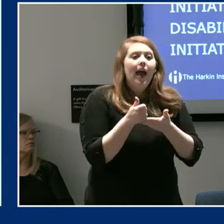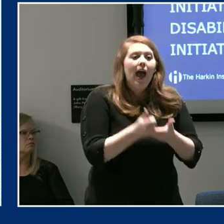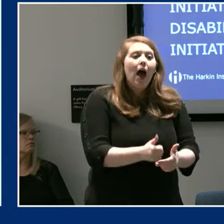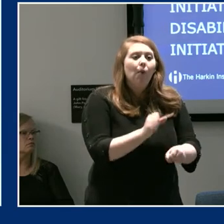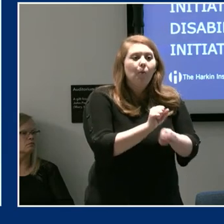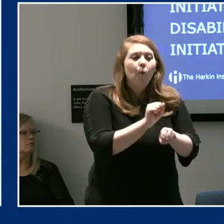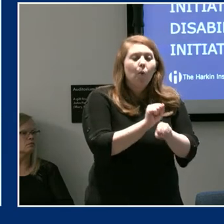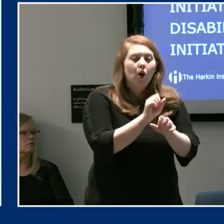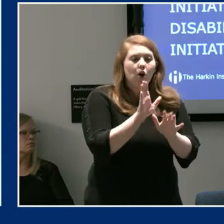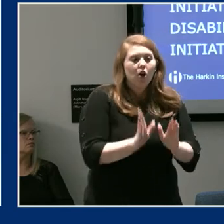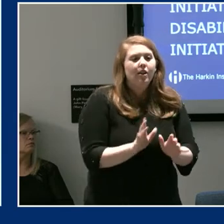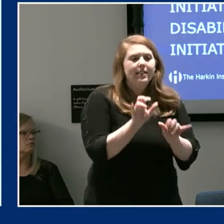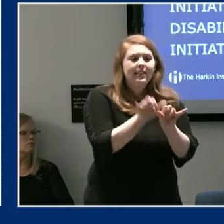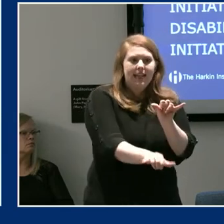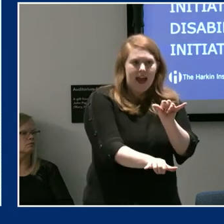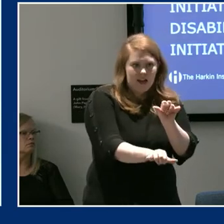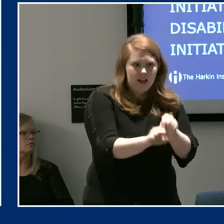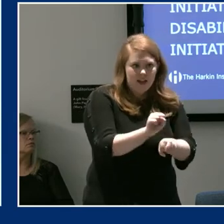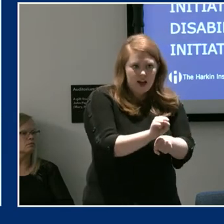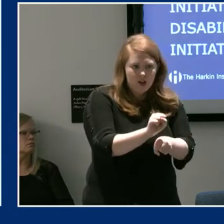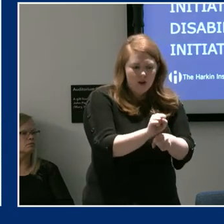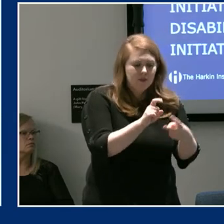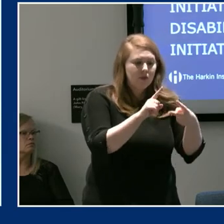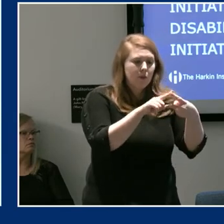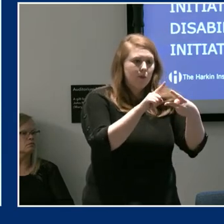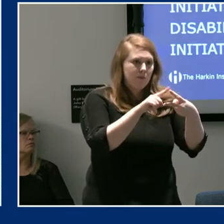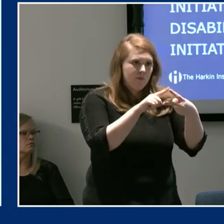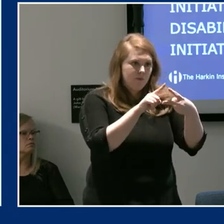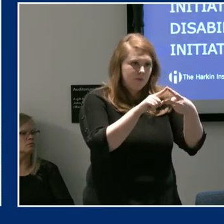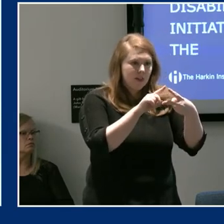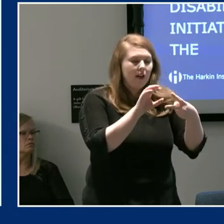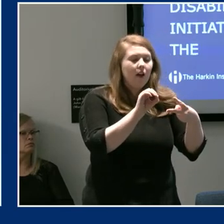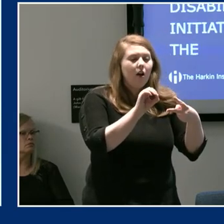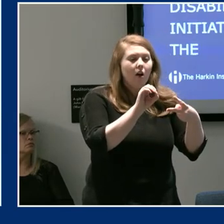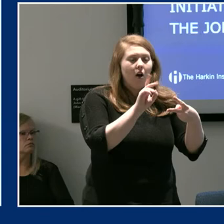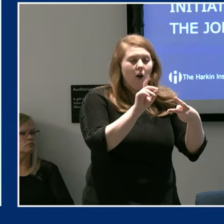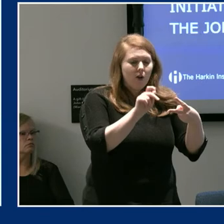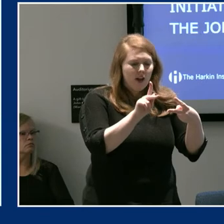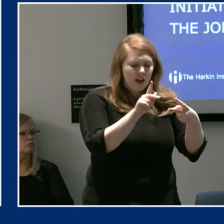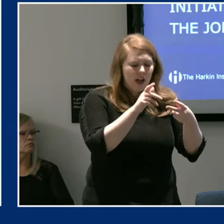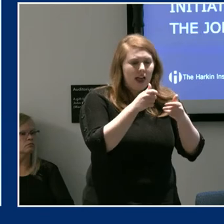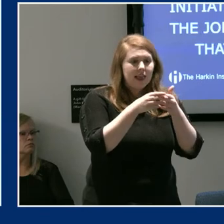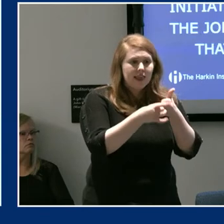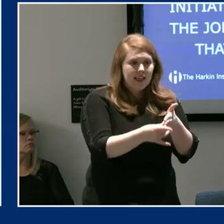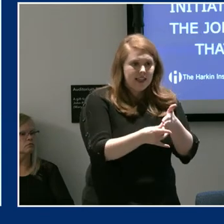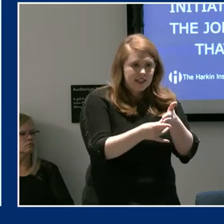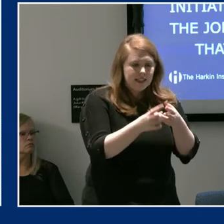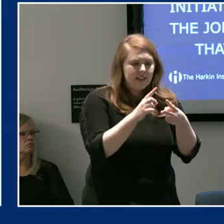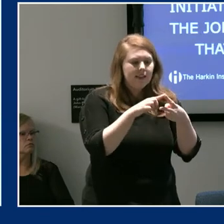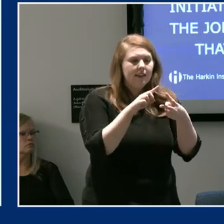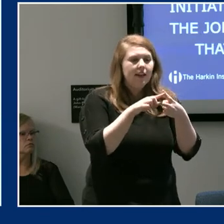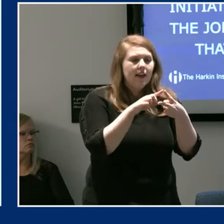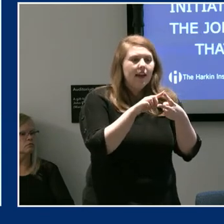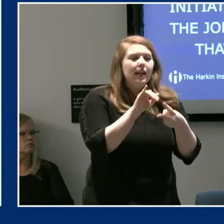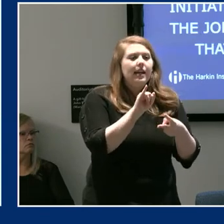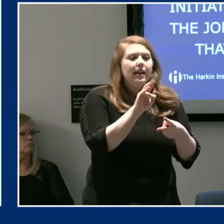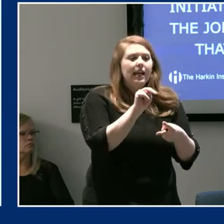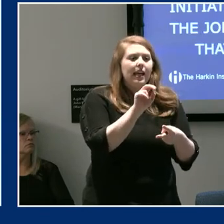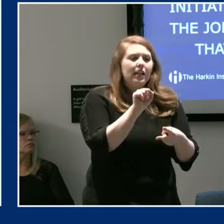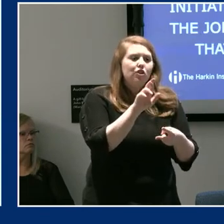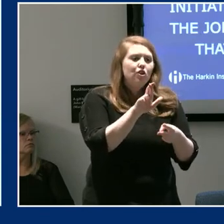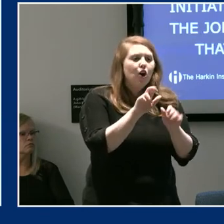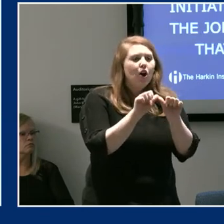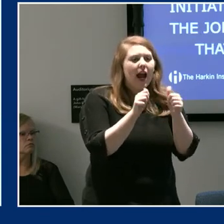the job. That first initiative that ODEP leads is the Interagency